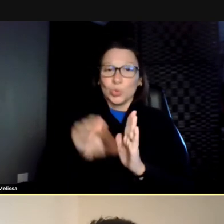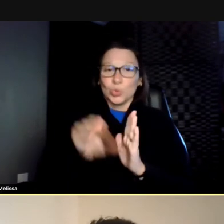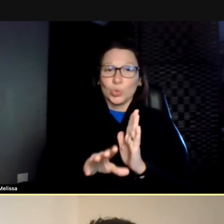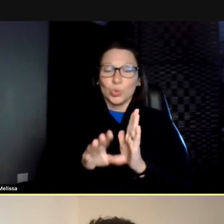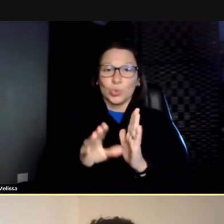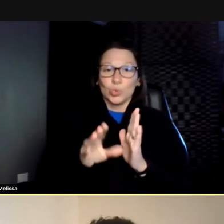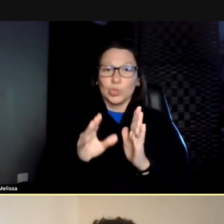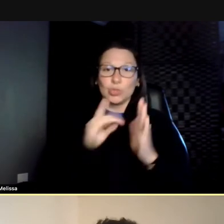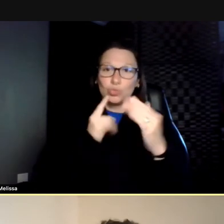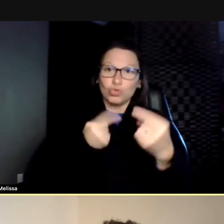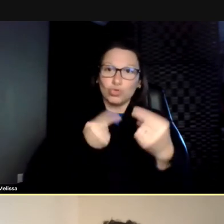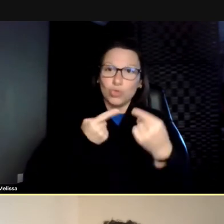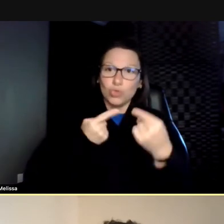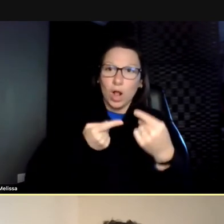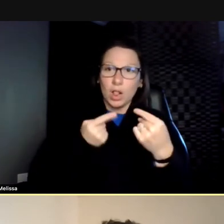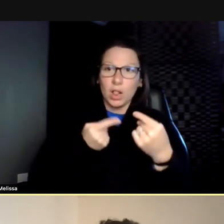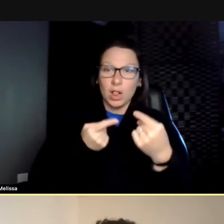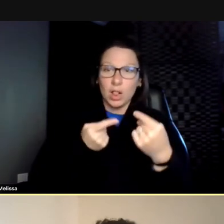to maintain